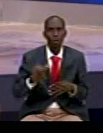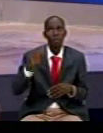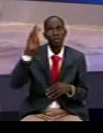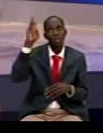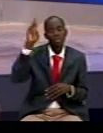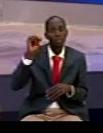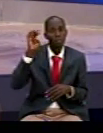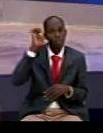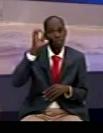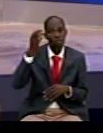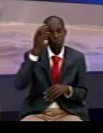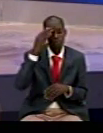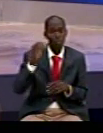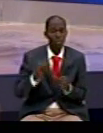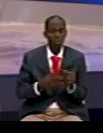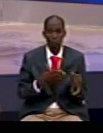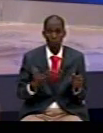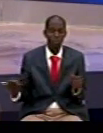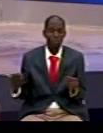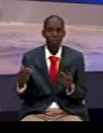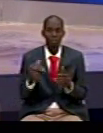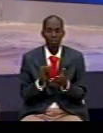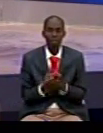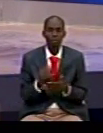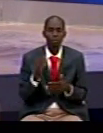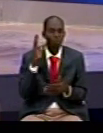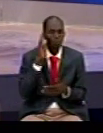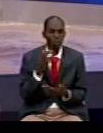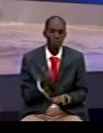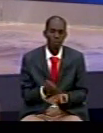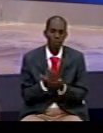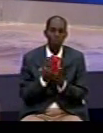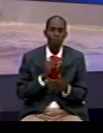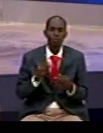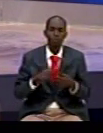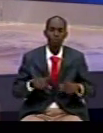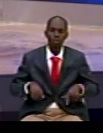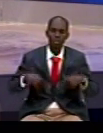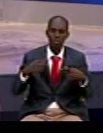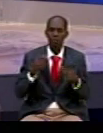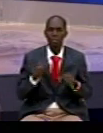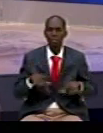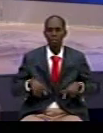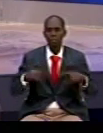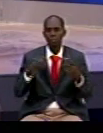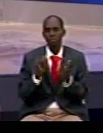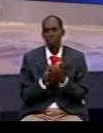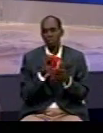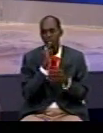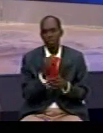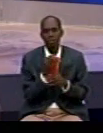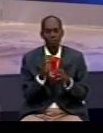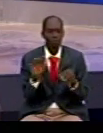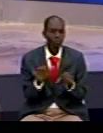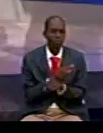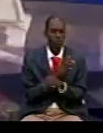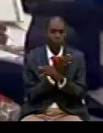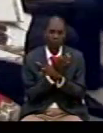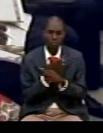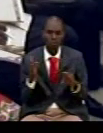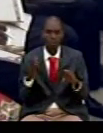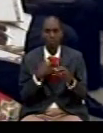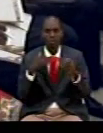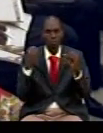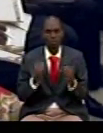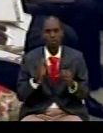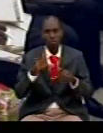to live a life that is free and full and powerful. Your life will be